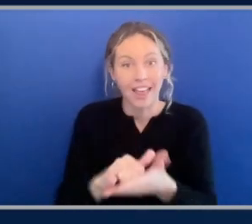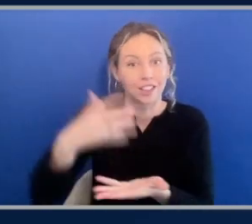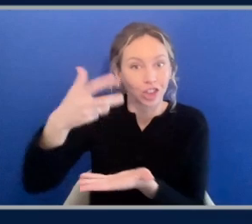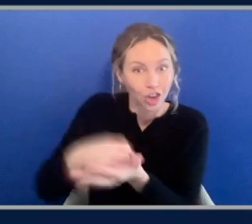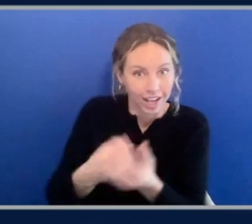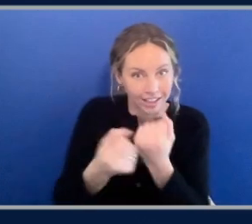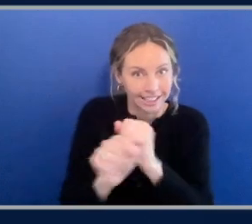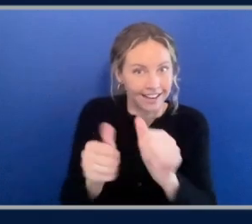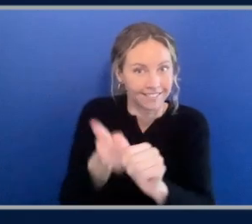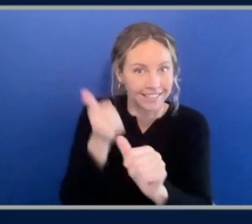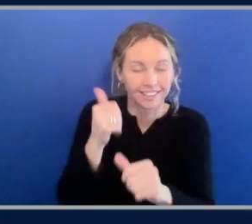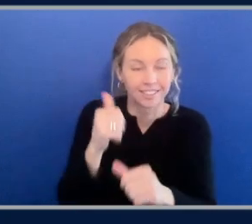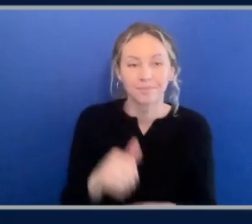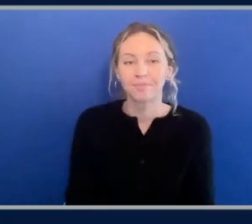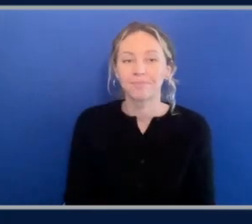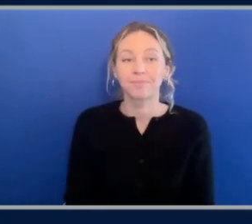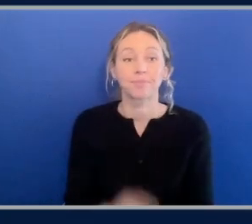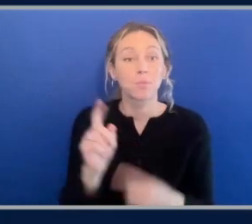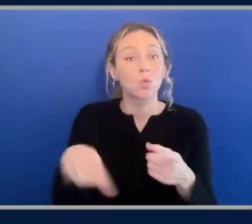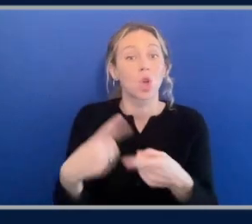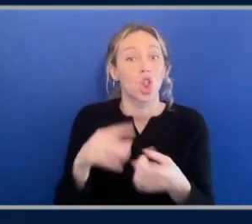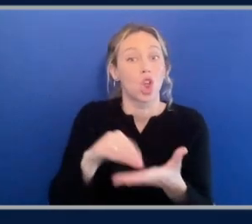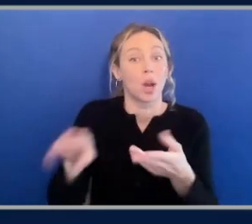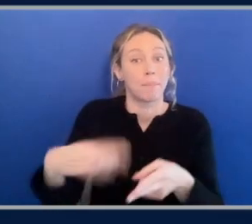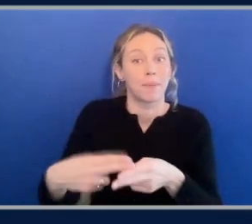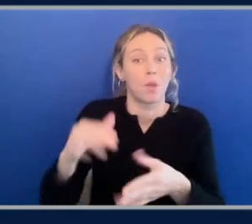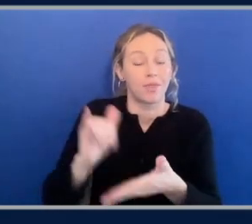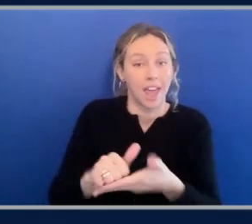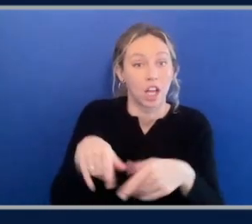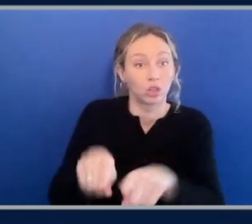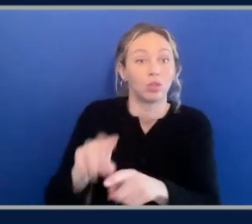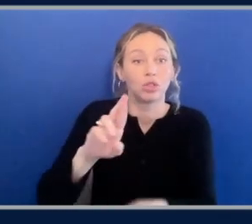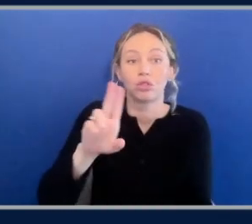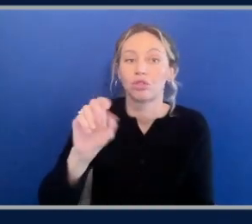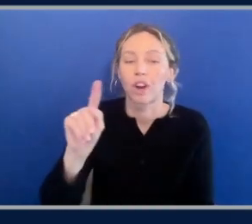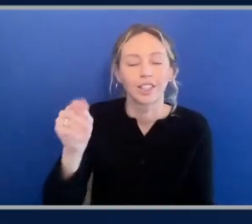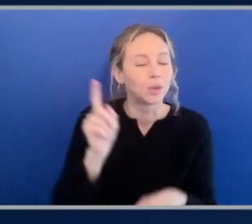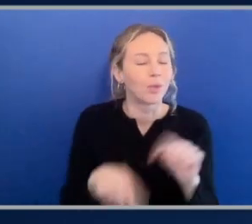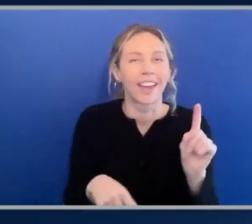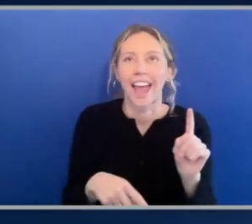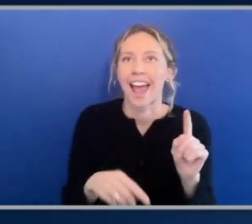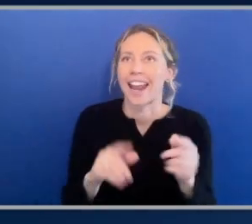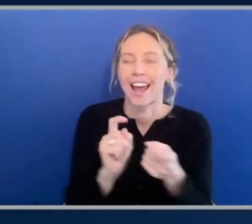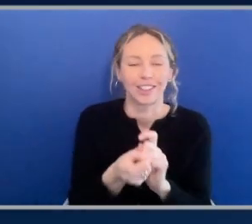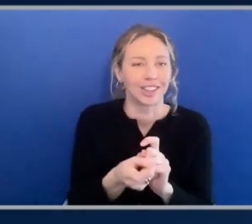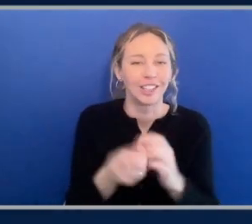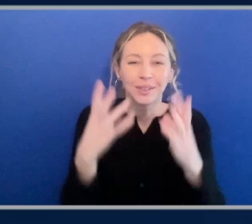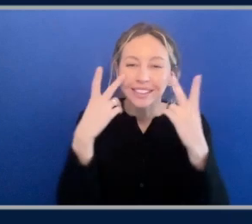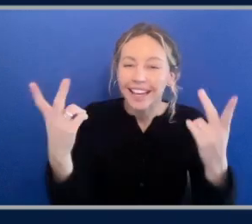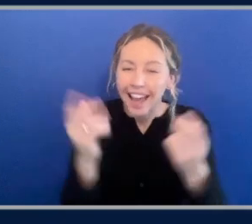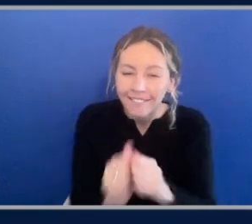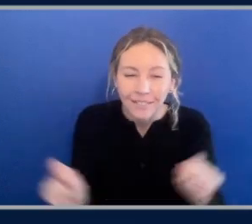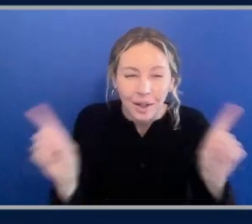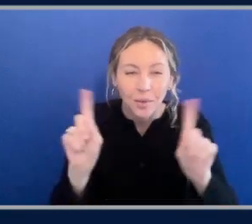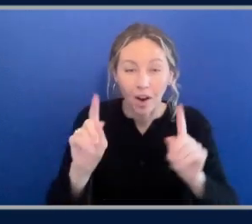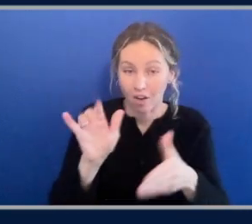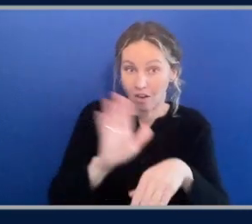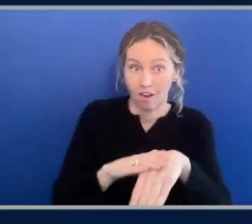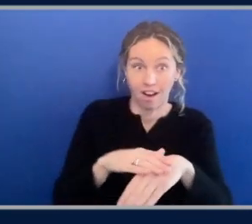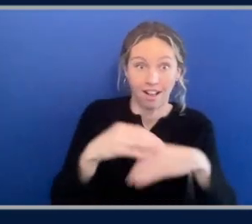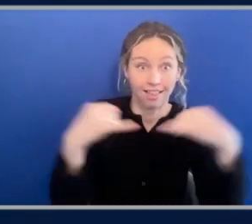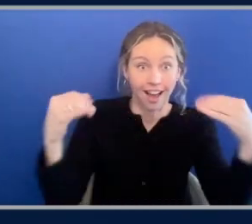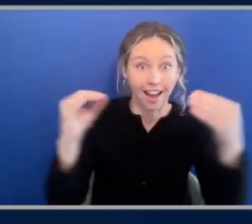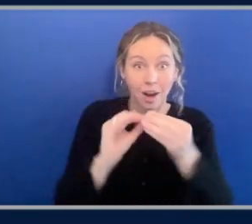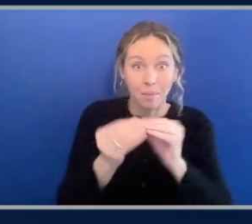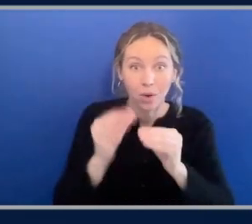That is the beautiful part of Rust. Once you learn about that thing in Rust, you're not going back. And you'll see it everywhere, like you do right here on line 9. So we're going to try